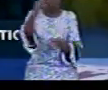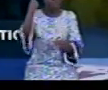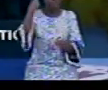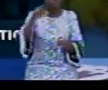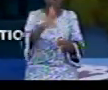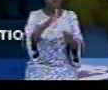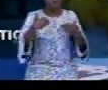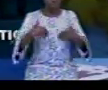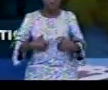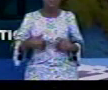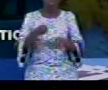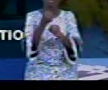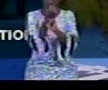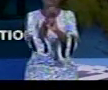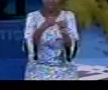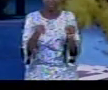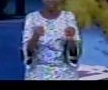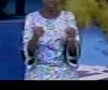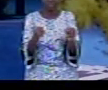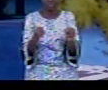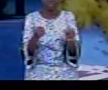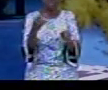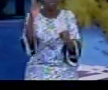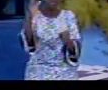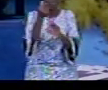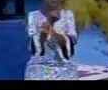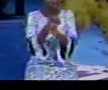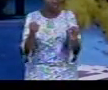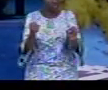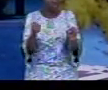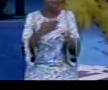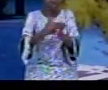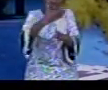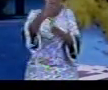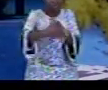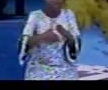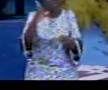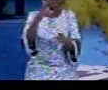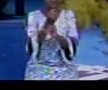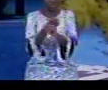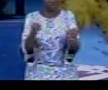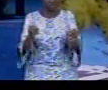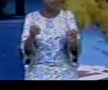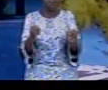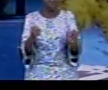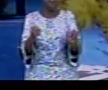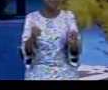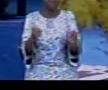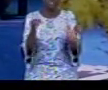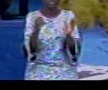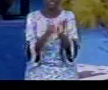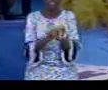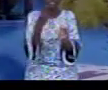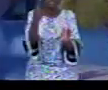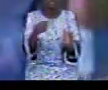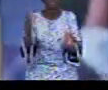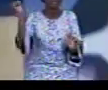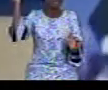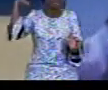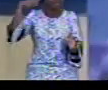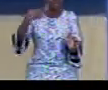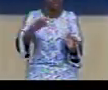body. Salvation, your redemption, total redemption, complete redemption that the grace of